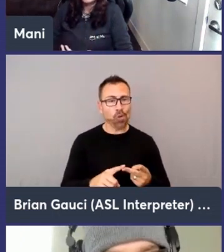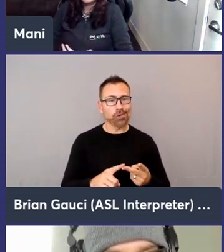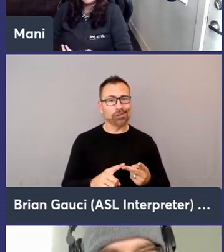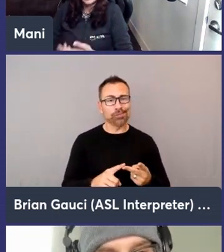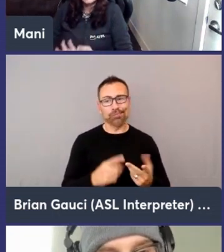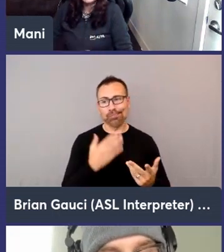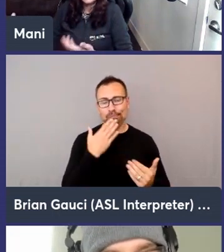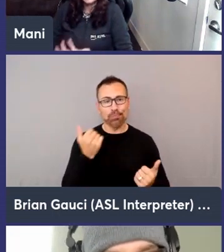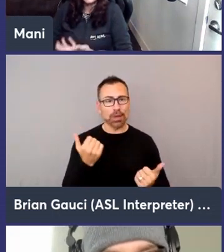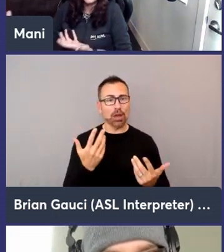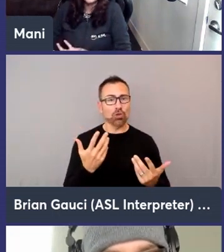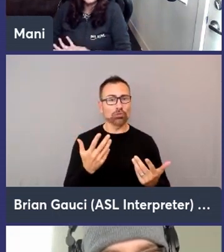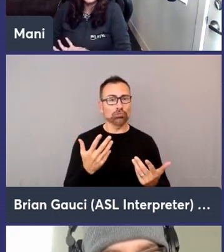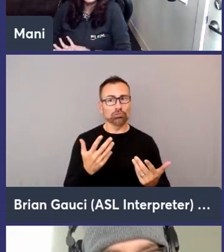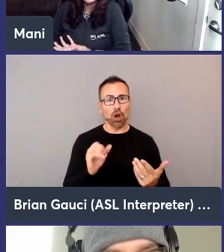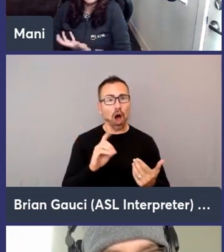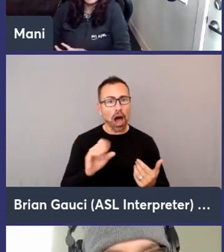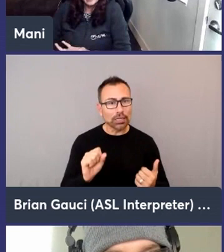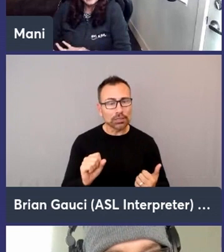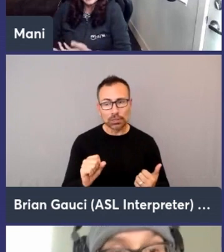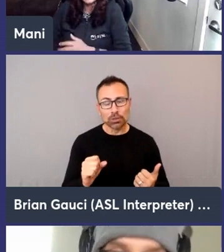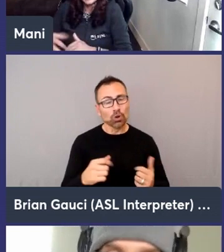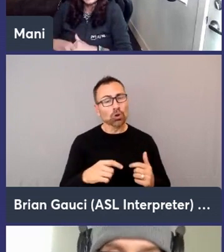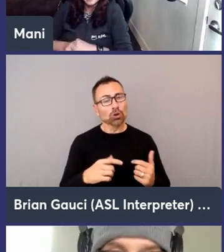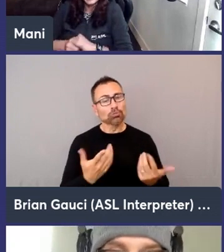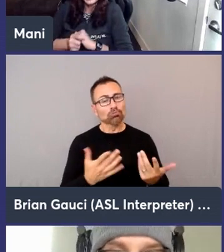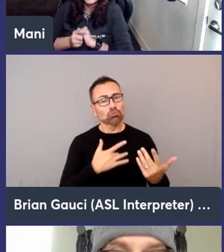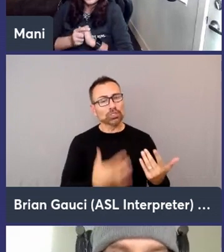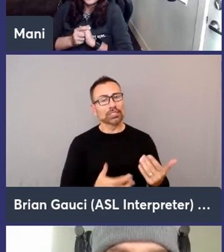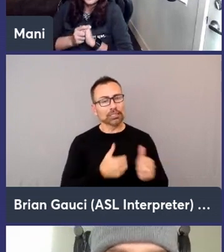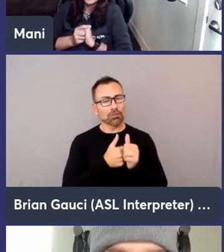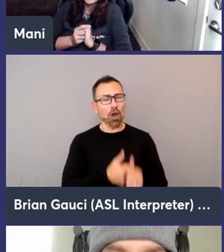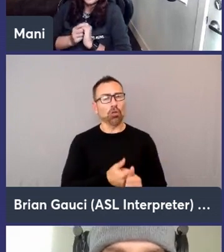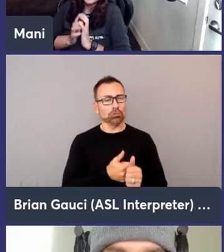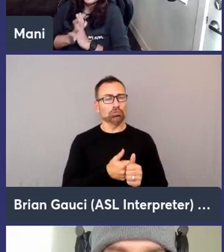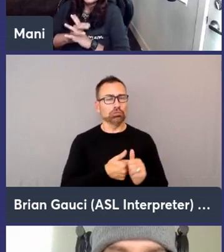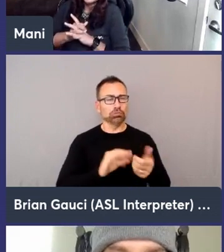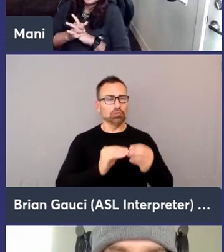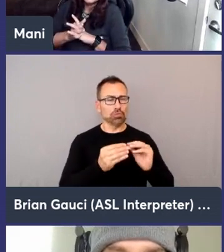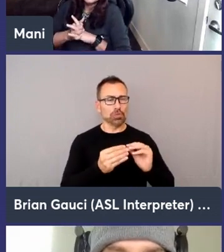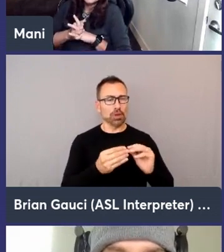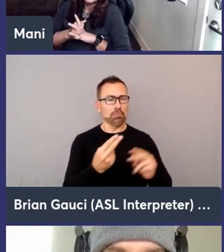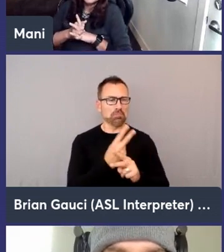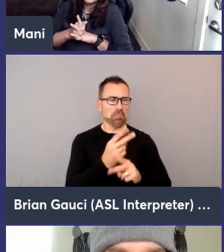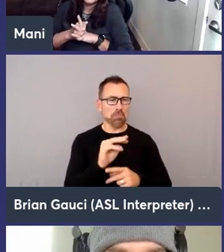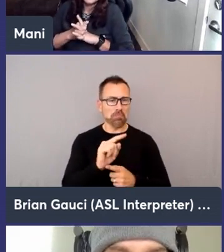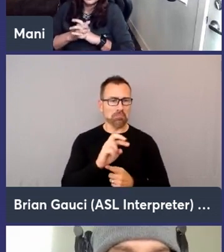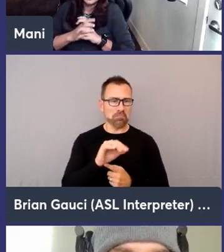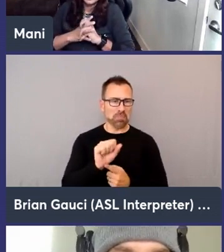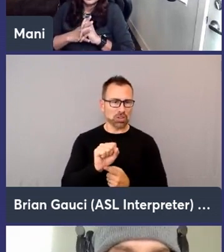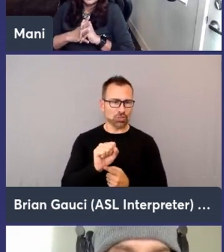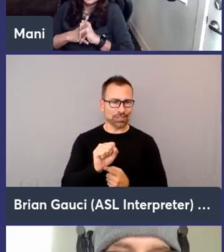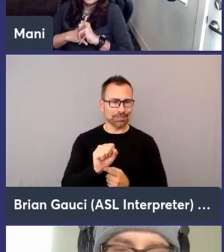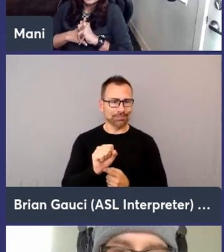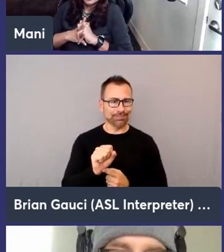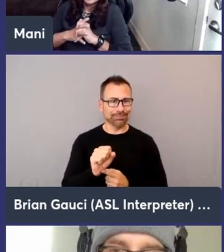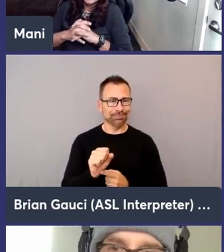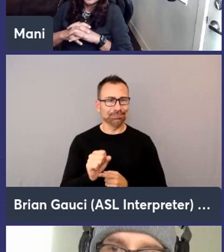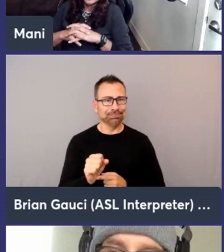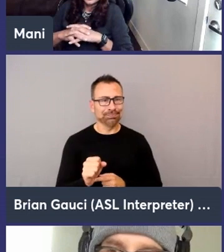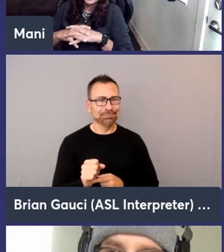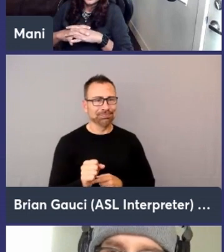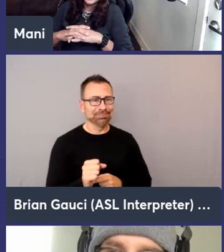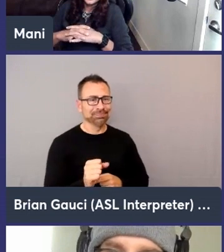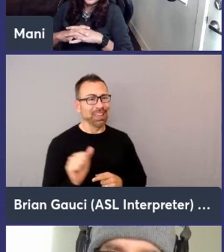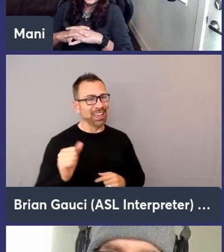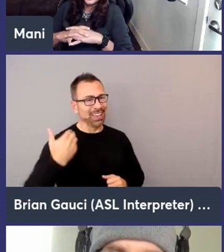you technically tend to go with the metrics in that scenario. Totally. Makes a lot of sense. I was just curious. I know